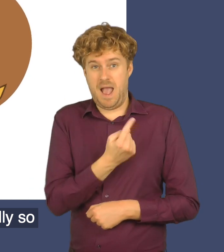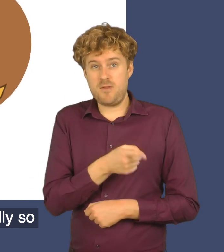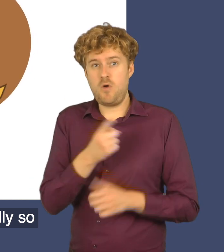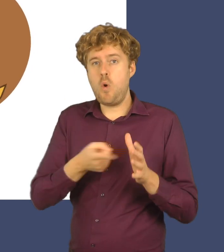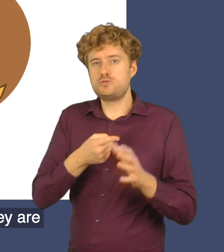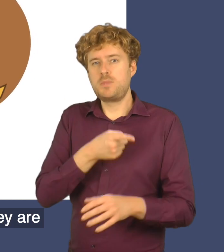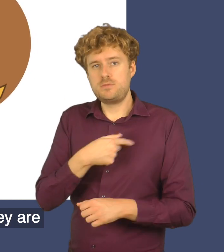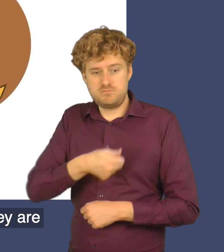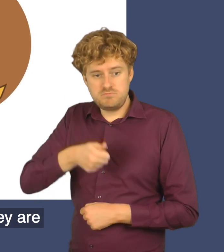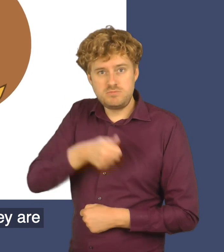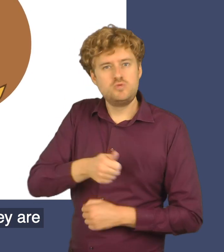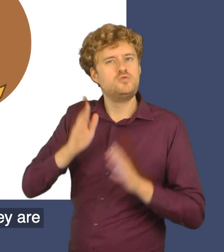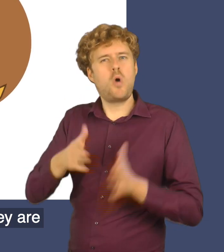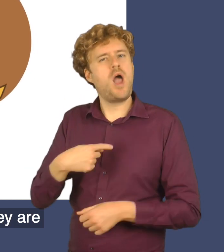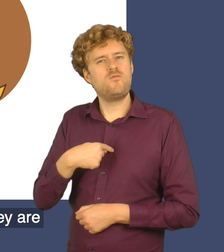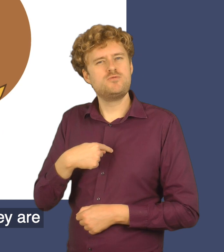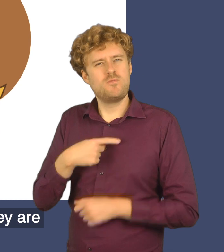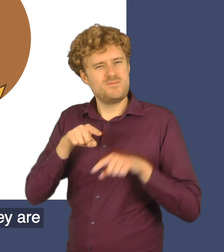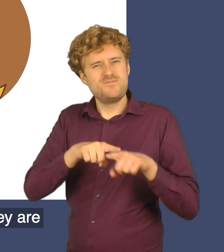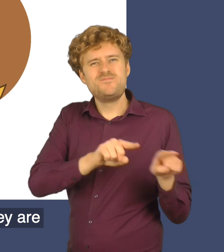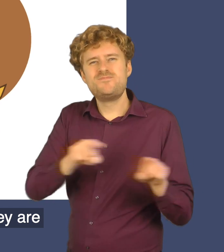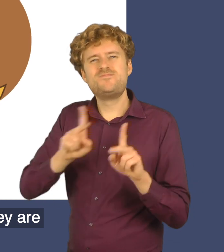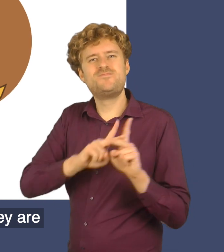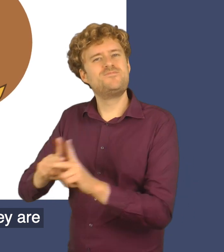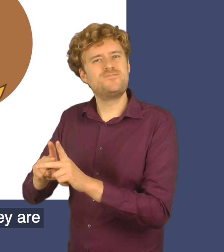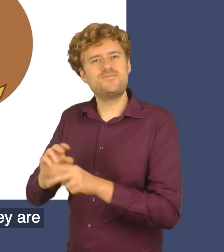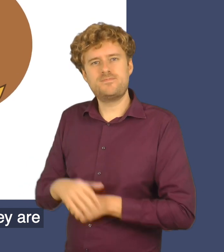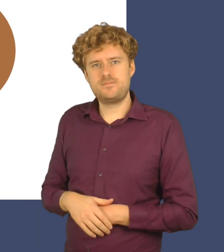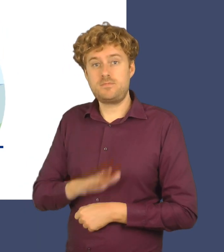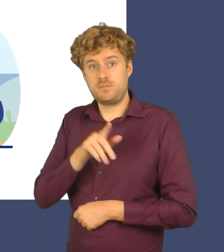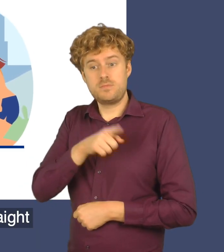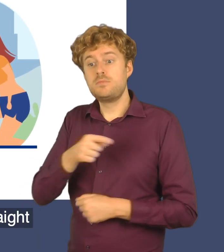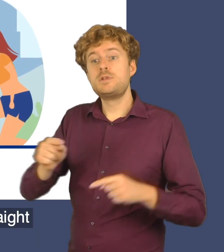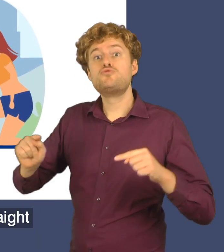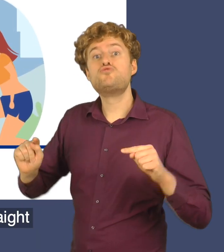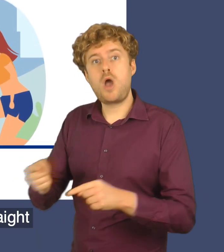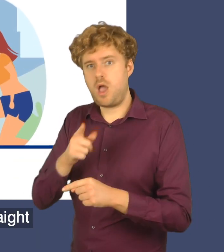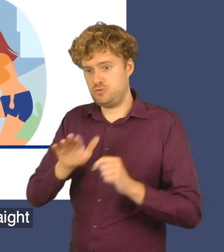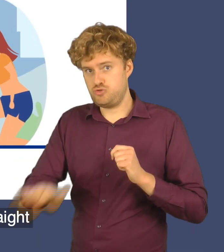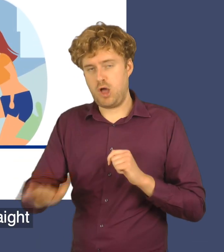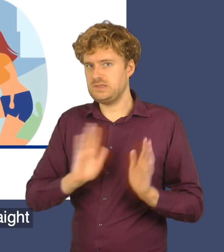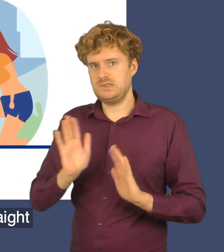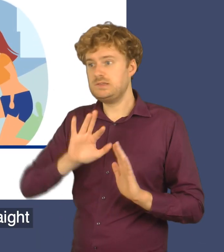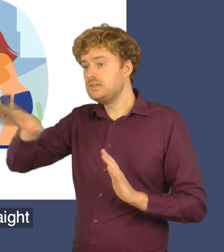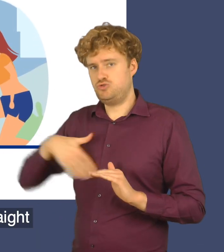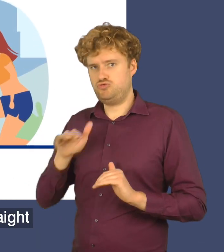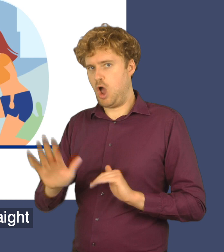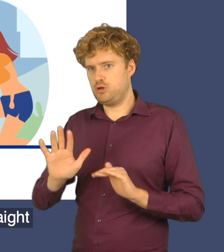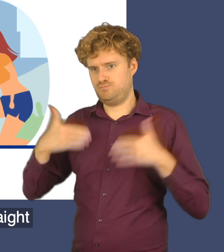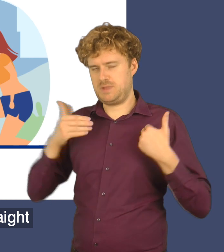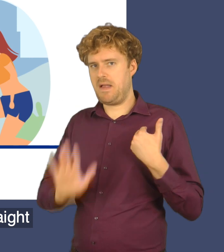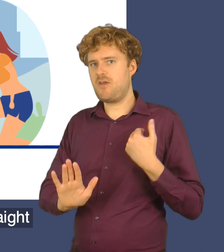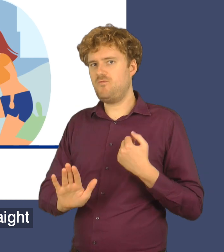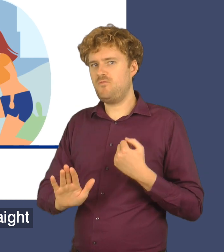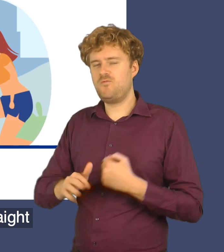press the button. Make sure nobody is touching the person while they are being shocked. Step 5. Following the shock,